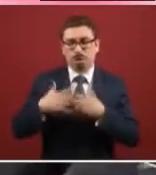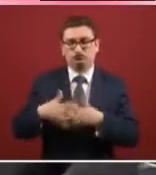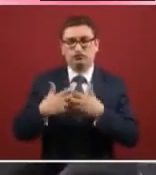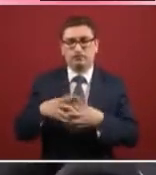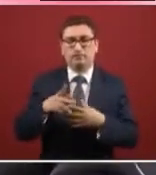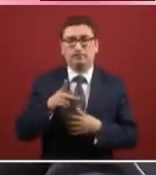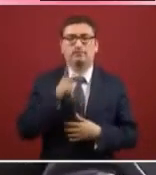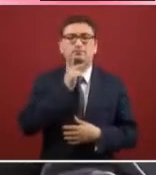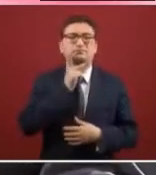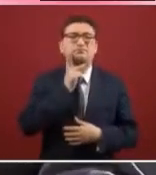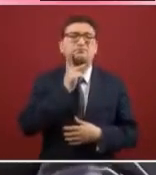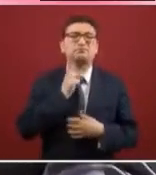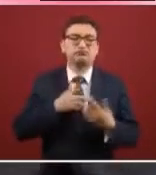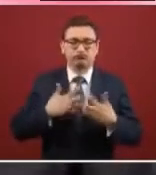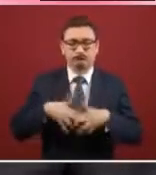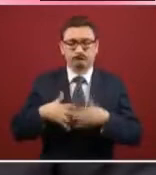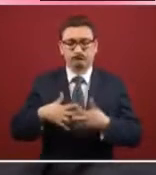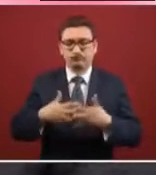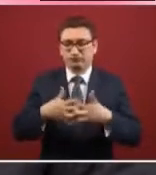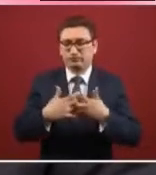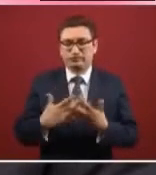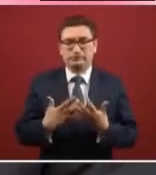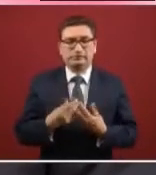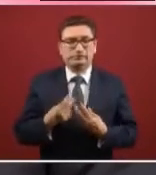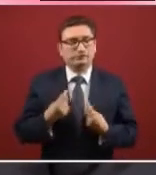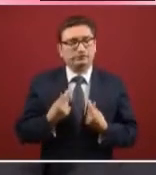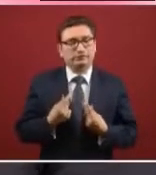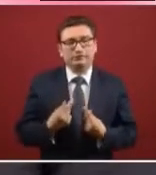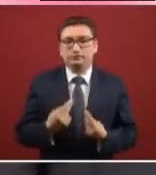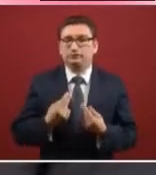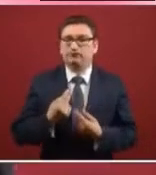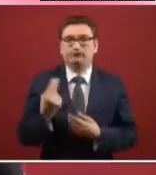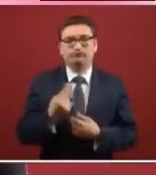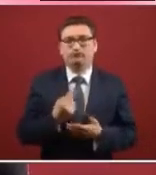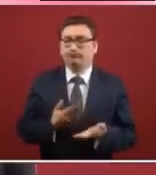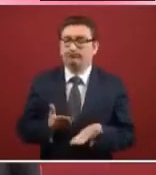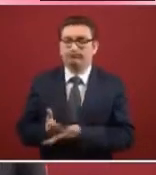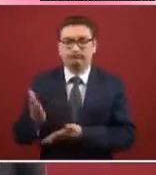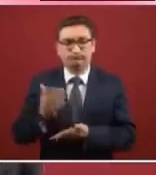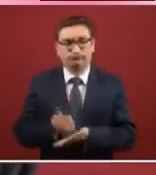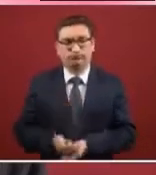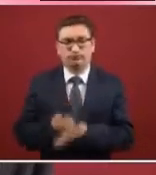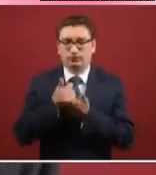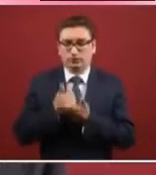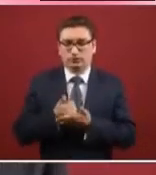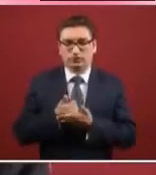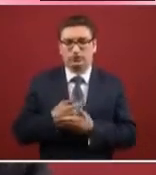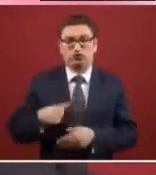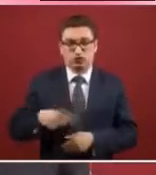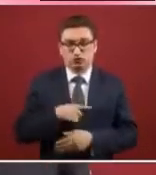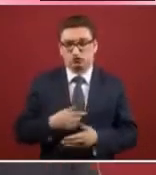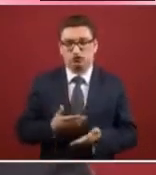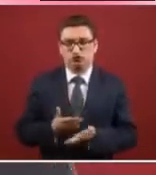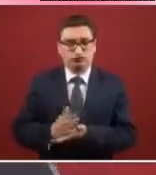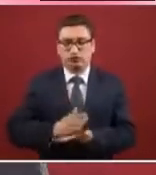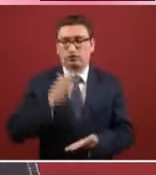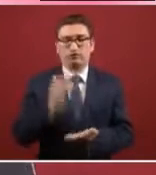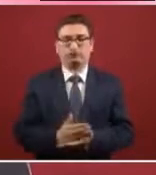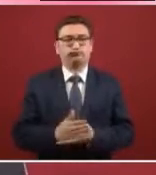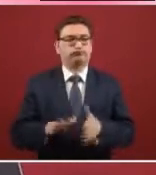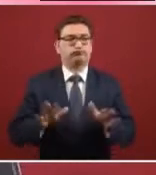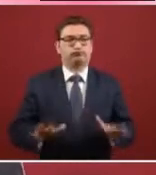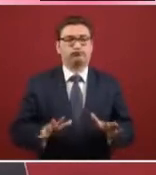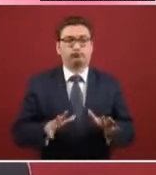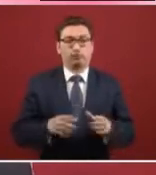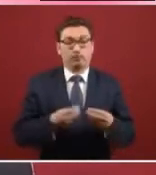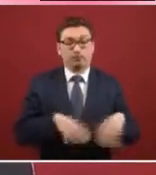of volume of petroleum, que, and we had to intervene, como lo hicimos, y the parar way we did, in order